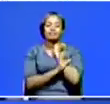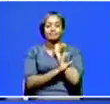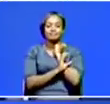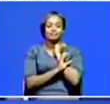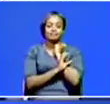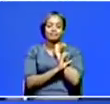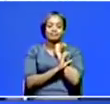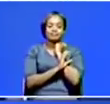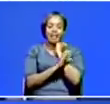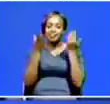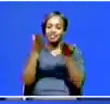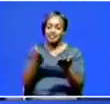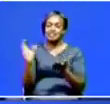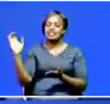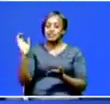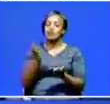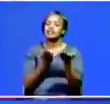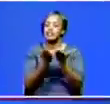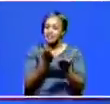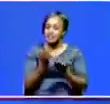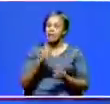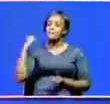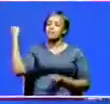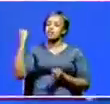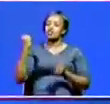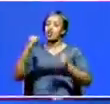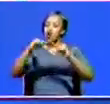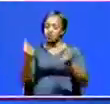in the civil service, they are in the political class.